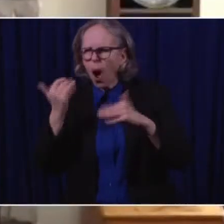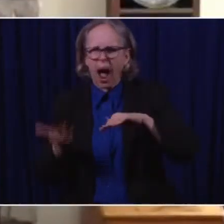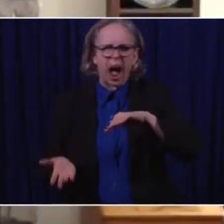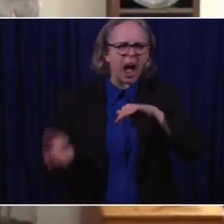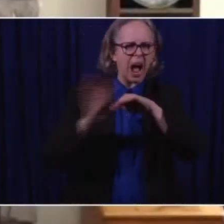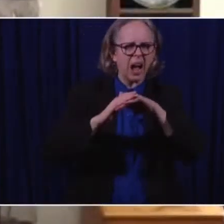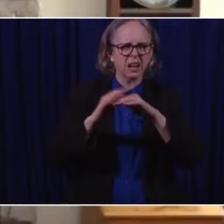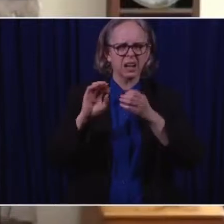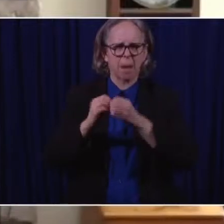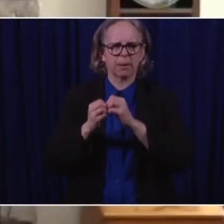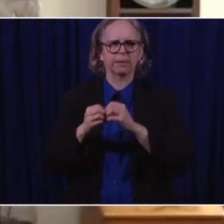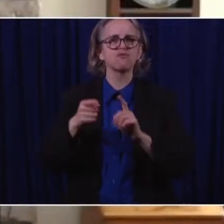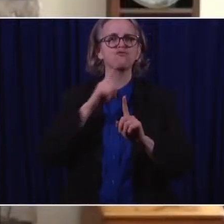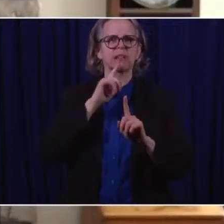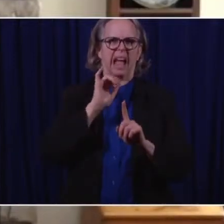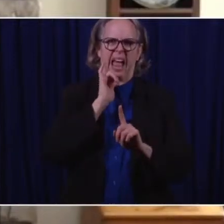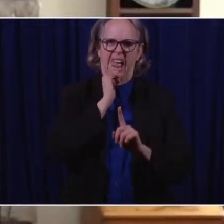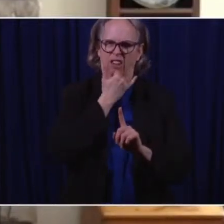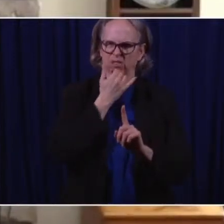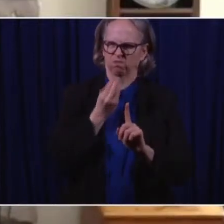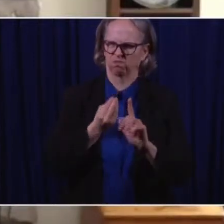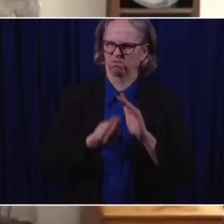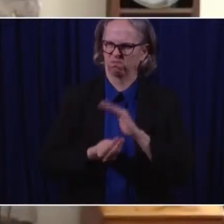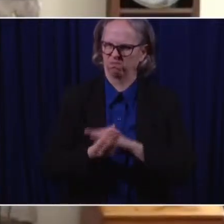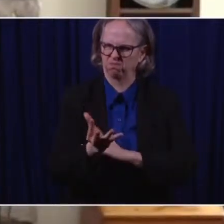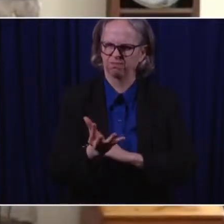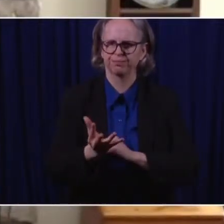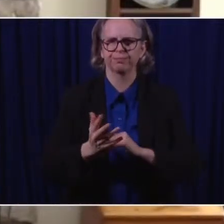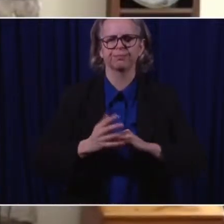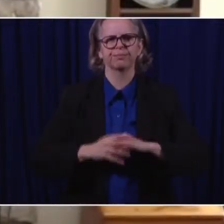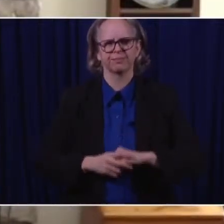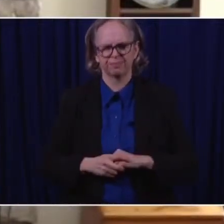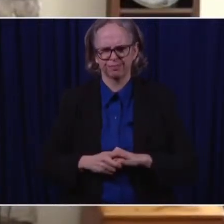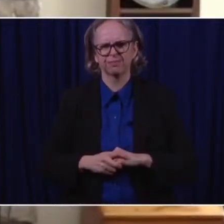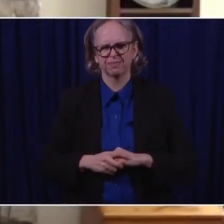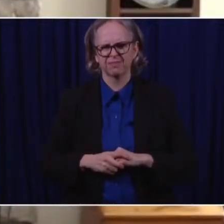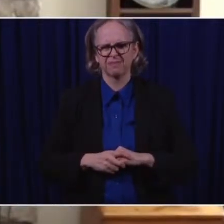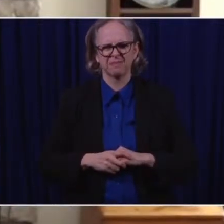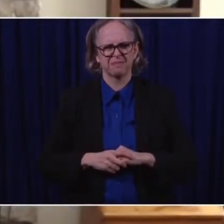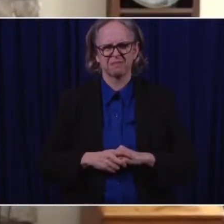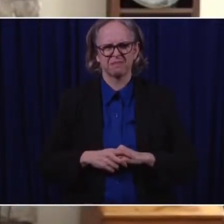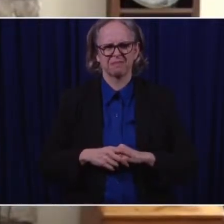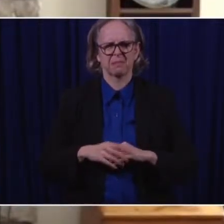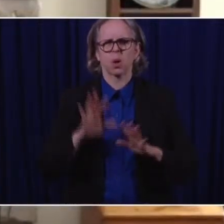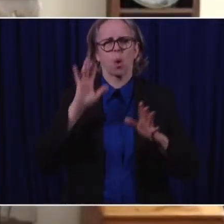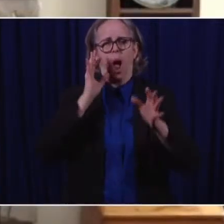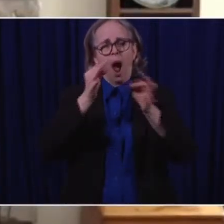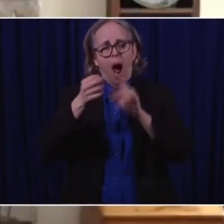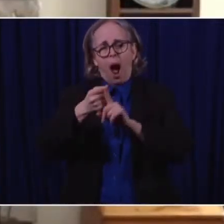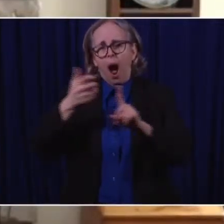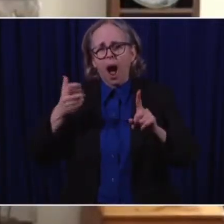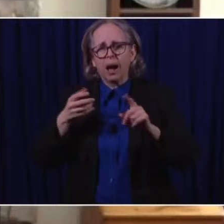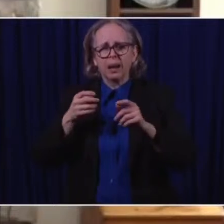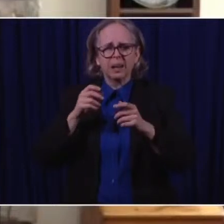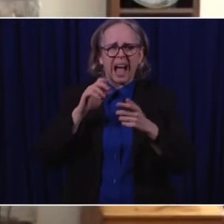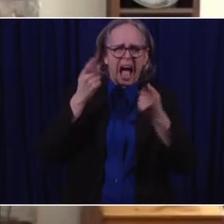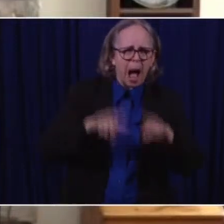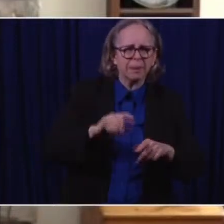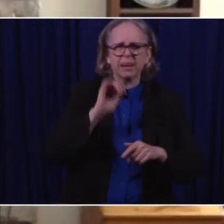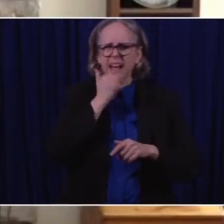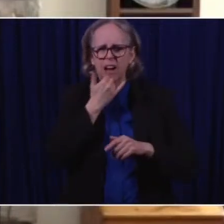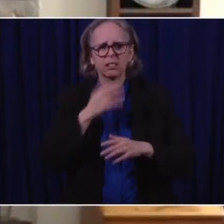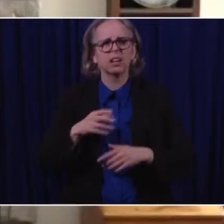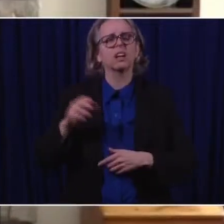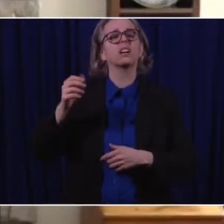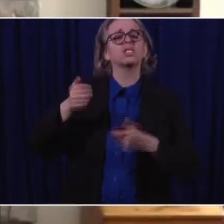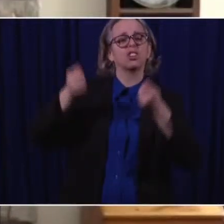Basically, the reconciliation, and I won't go into it because she went through it today earlier, but the reconciliation was not taking place. We had a big